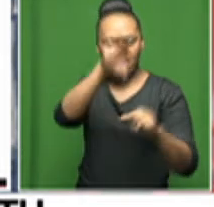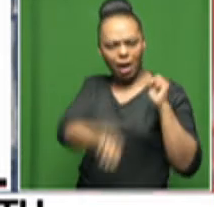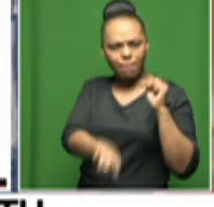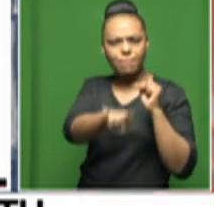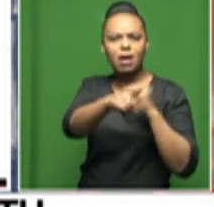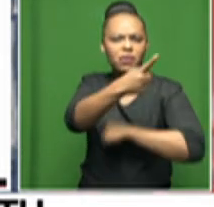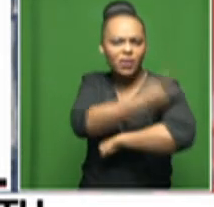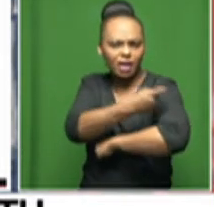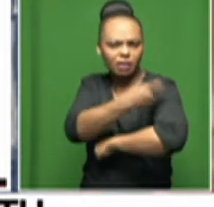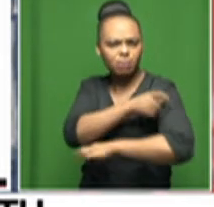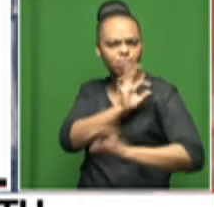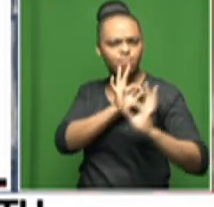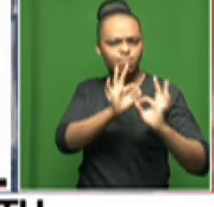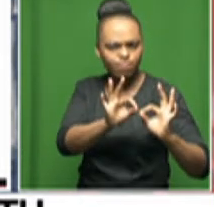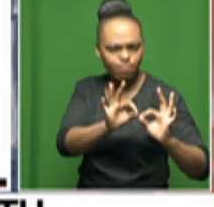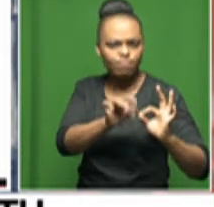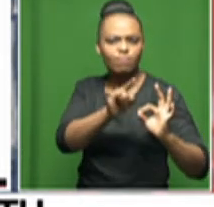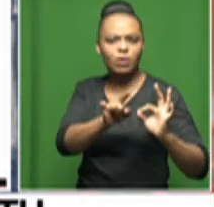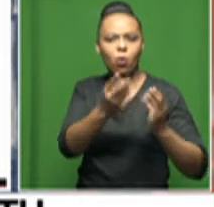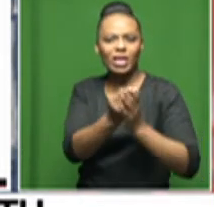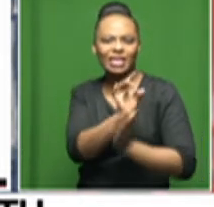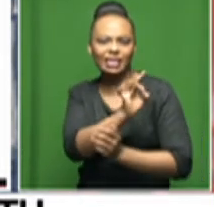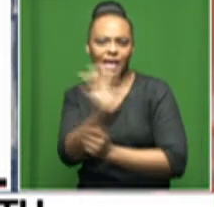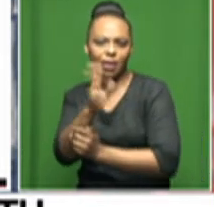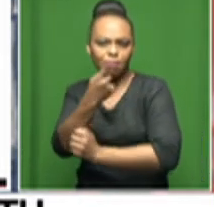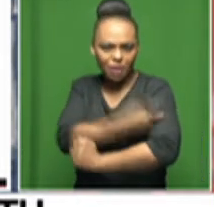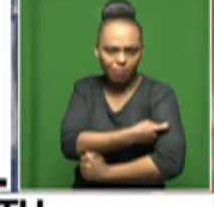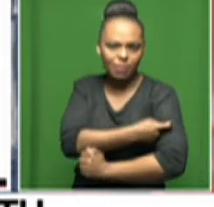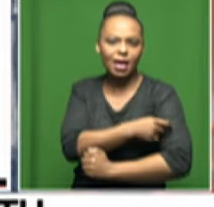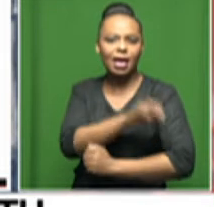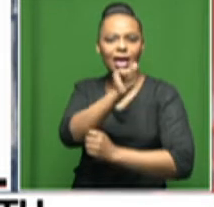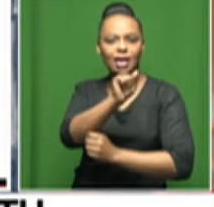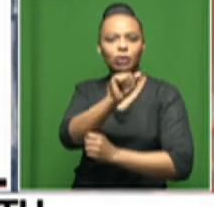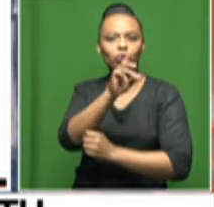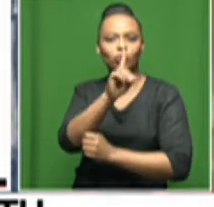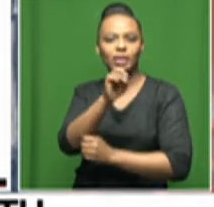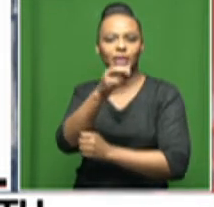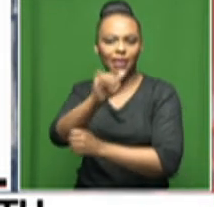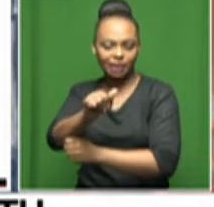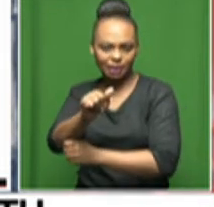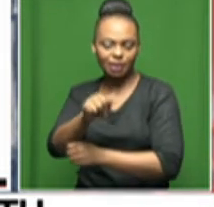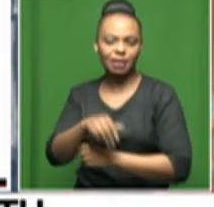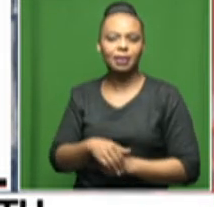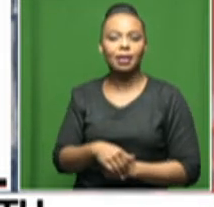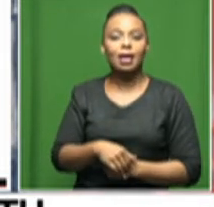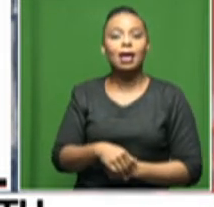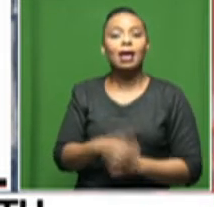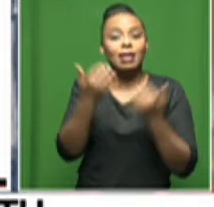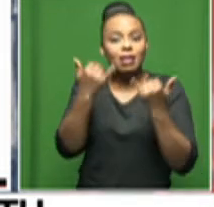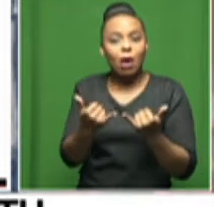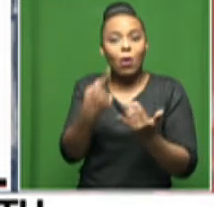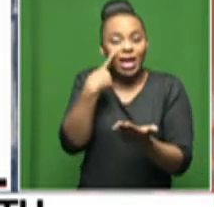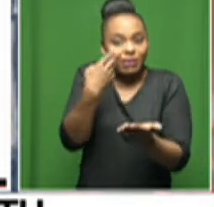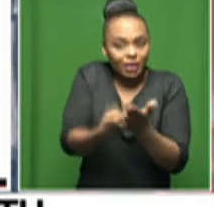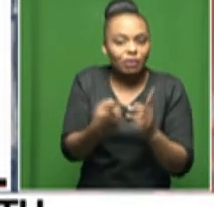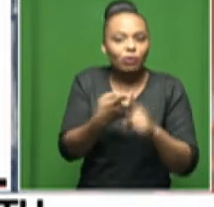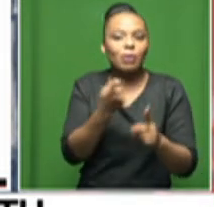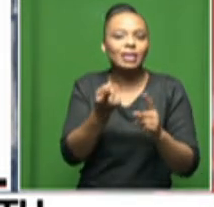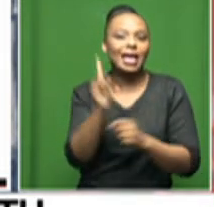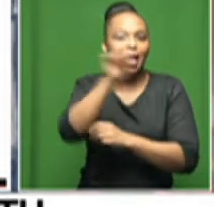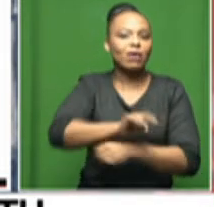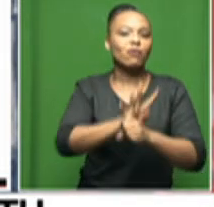vaccine efficacy with a single shot of Ad26. And it's important to say that this was evident from day 14, and we